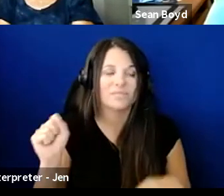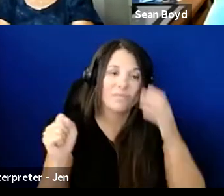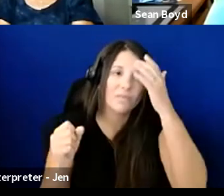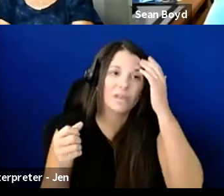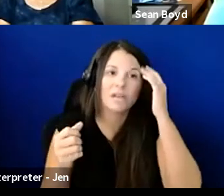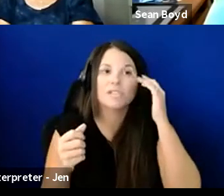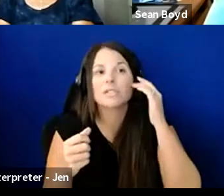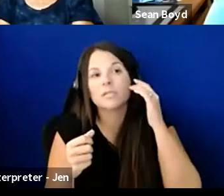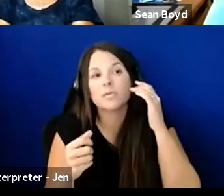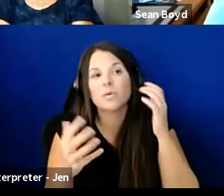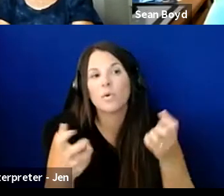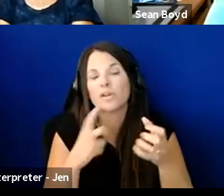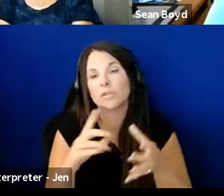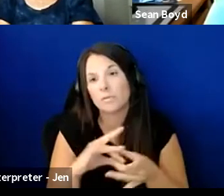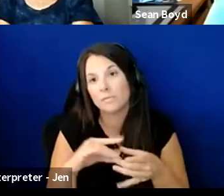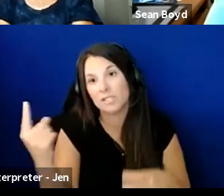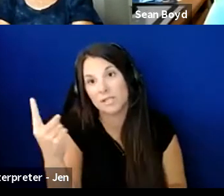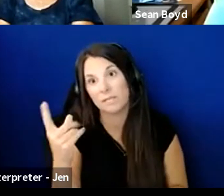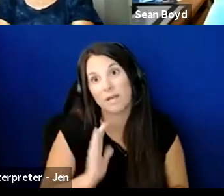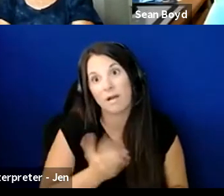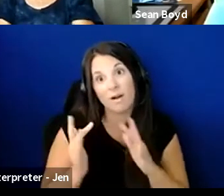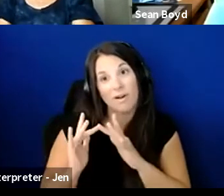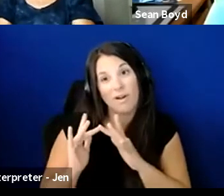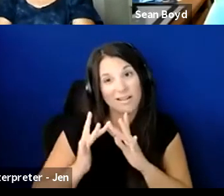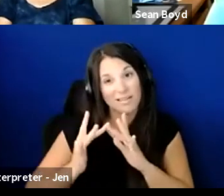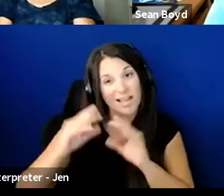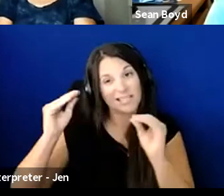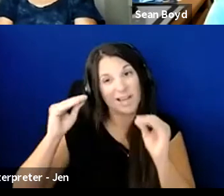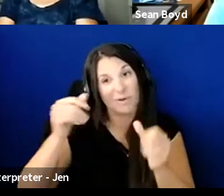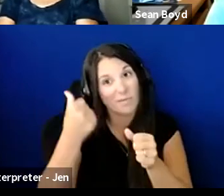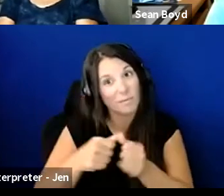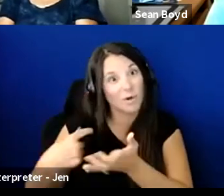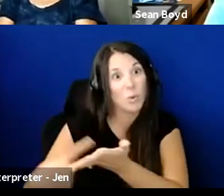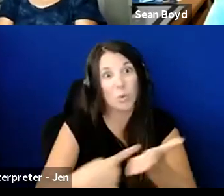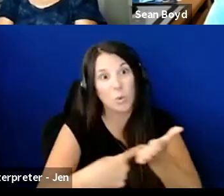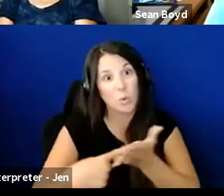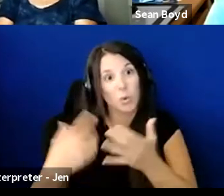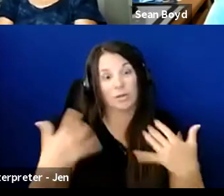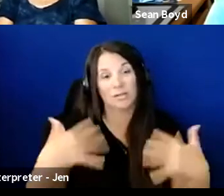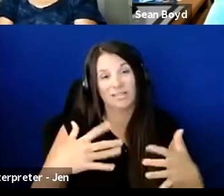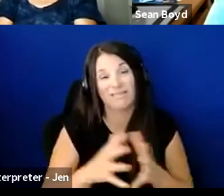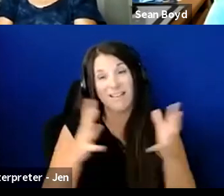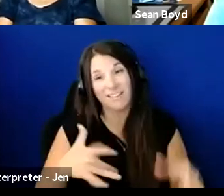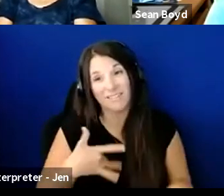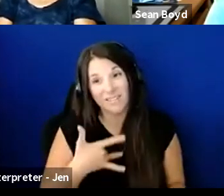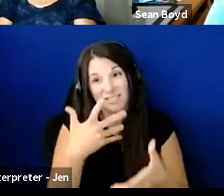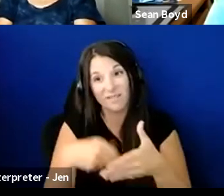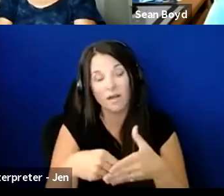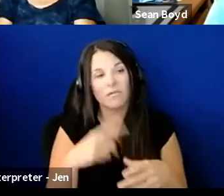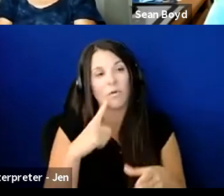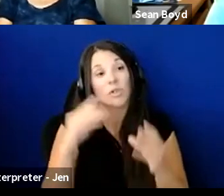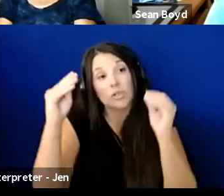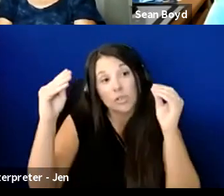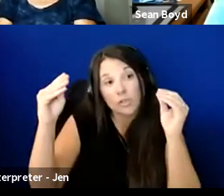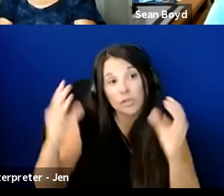In our online teaching, I recall a spirited discussion about whether instructors should participate in the discussion forums with